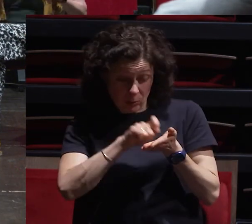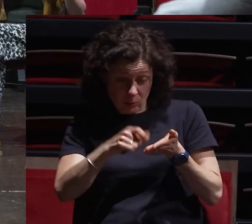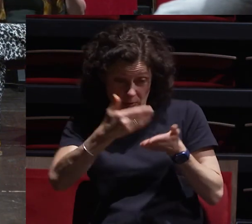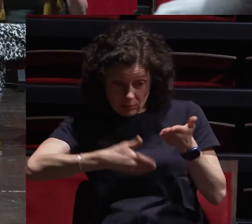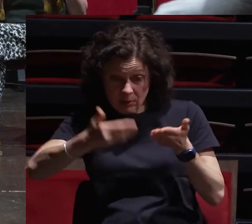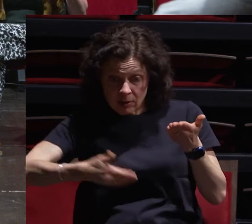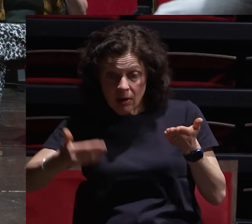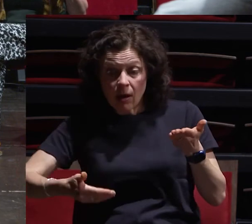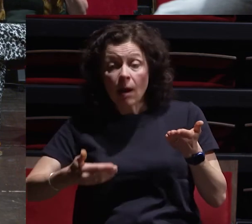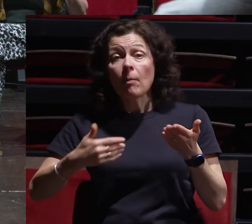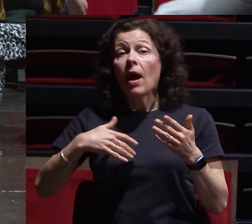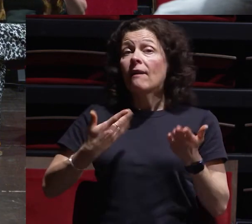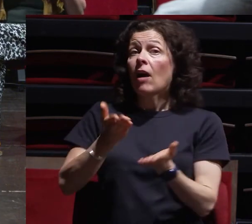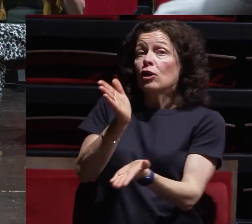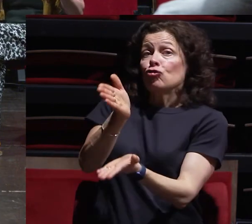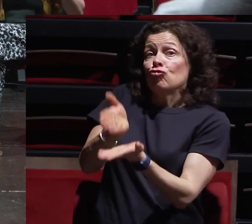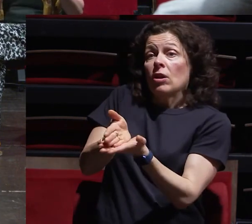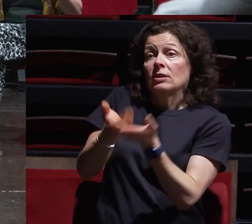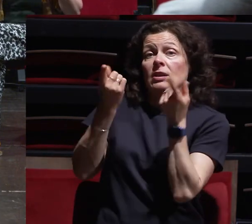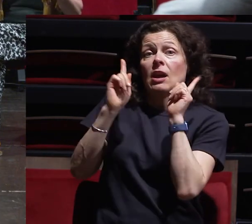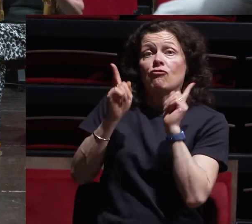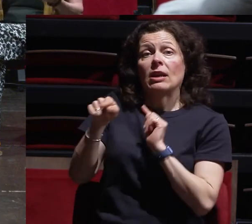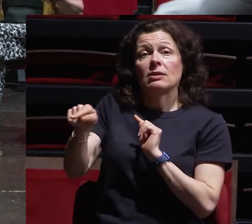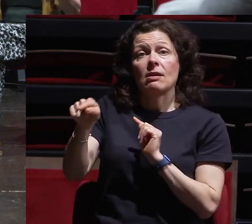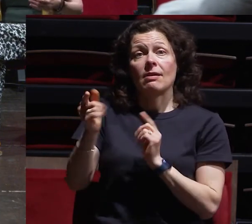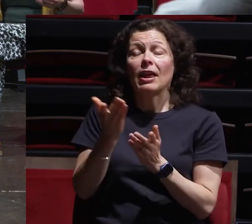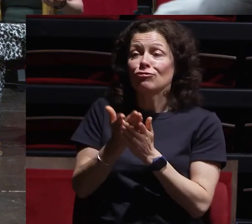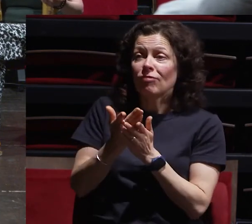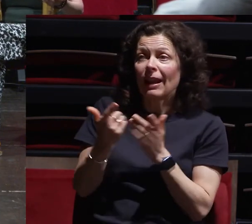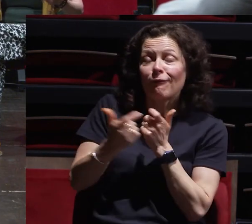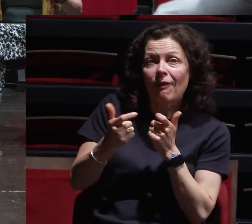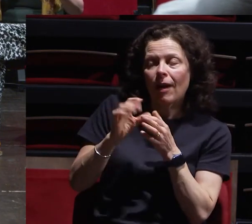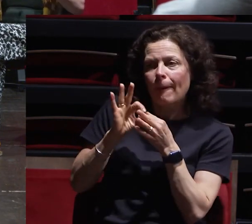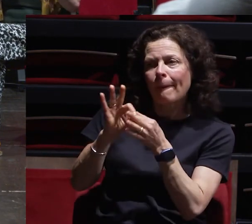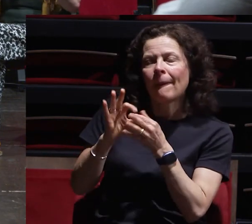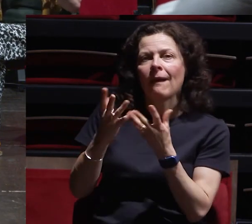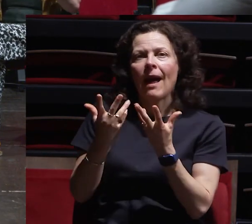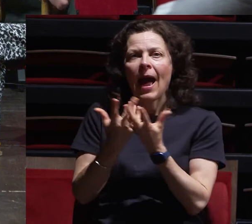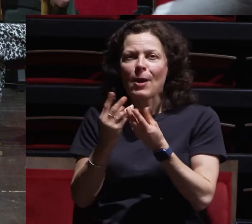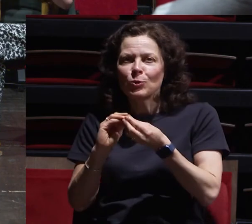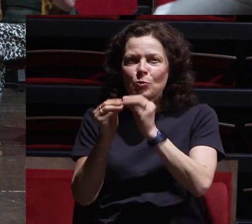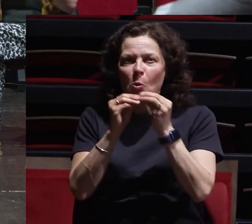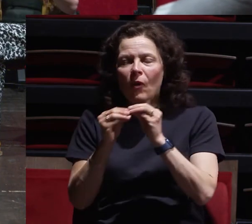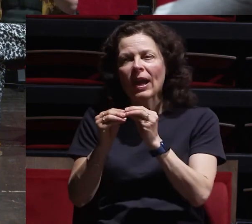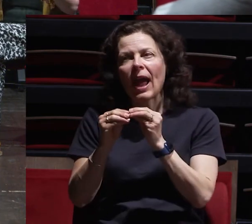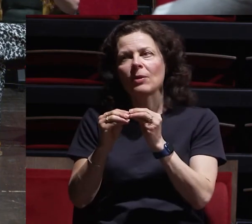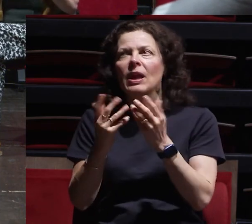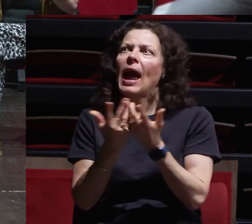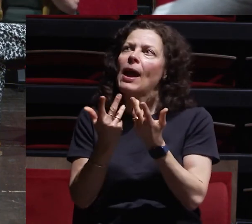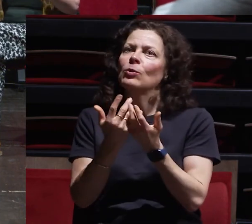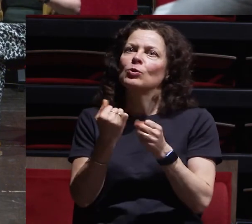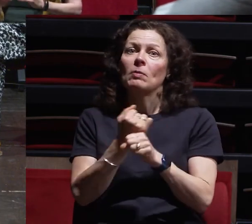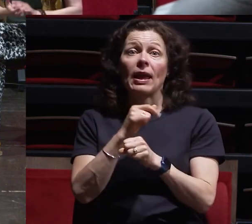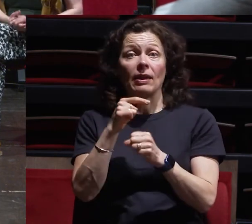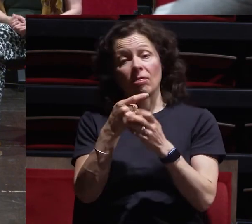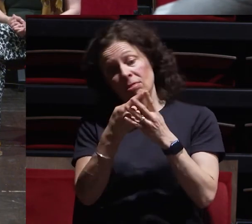So I try and get as much of it on the page as possible, but I'm not entirely wedded to it. As long as I trust the director, it's really fun then to figure out how to